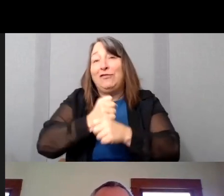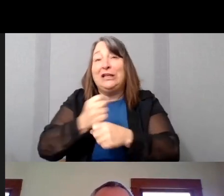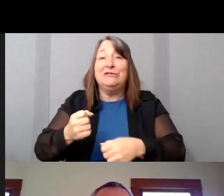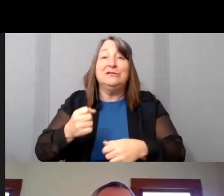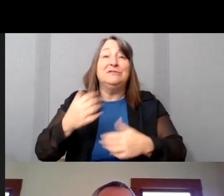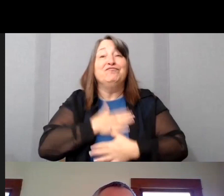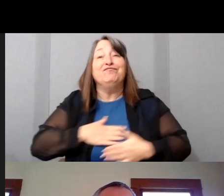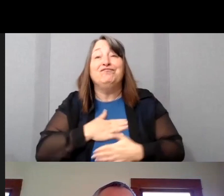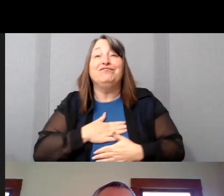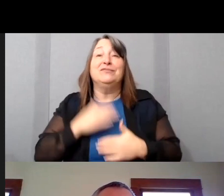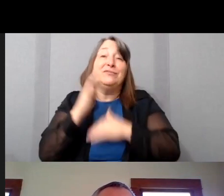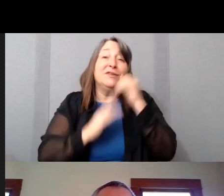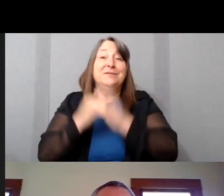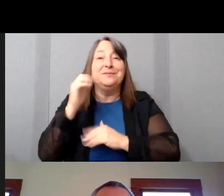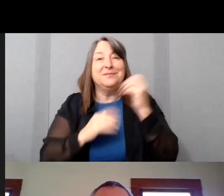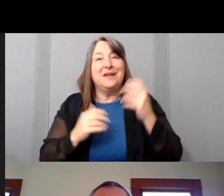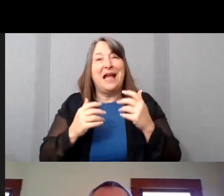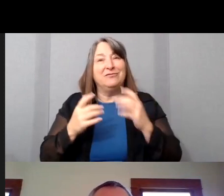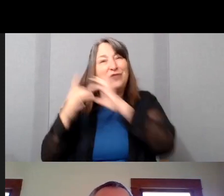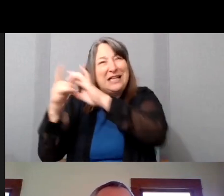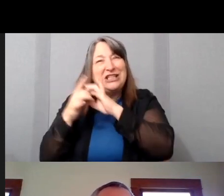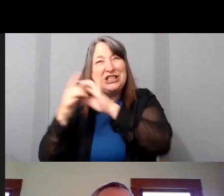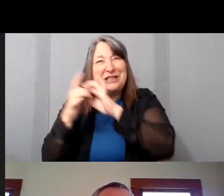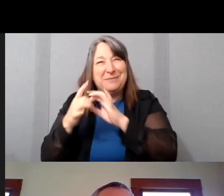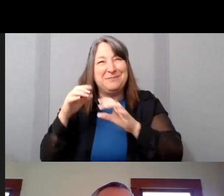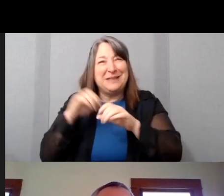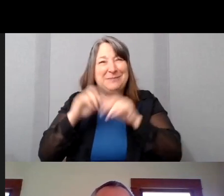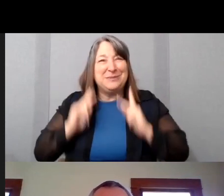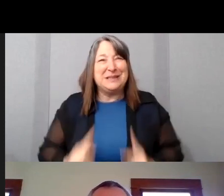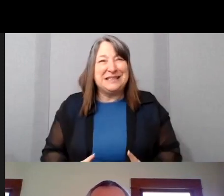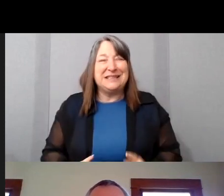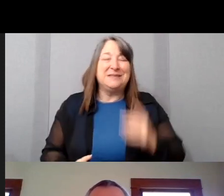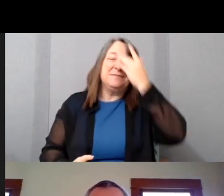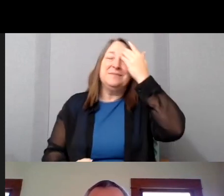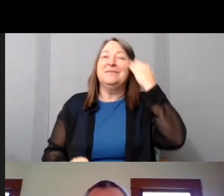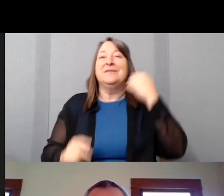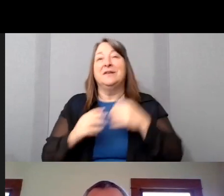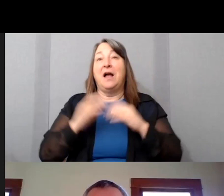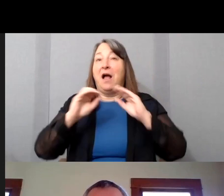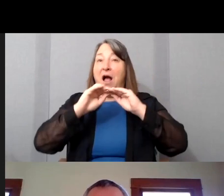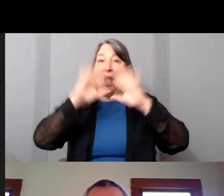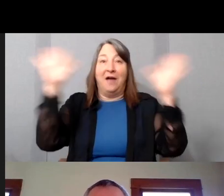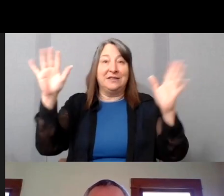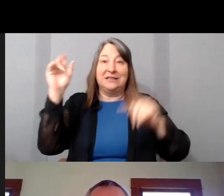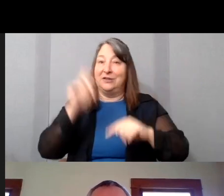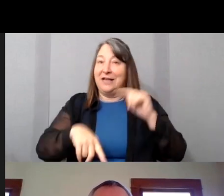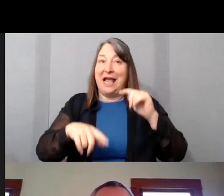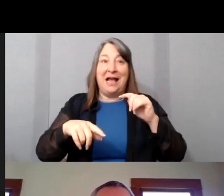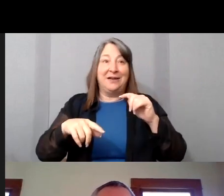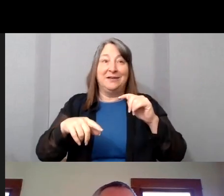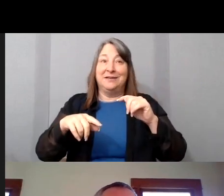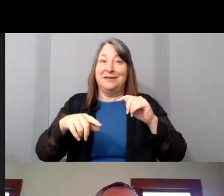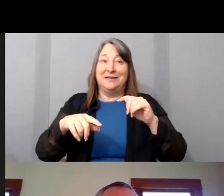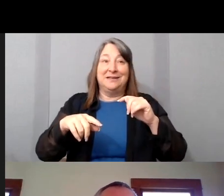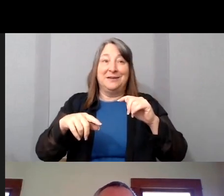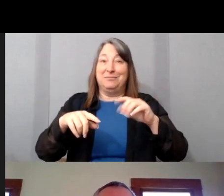a thing that may bubble up if you're doing this purely virtually. Obviously, don't break any social guidelines to meet in